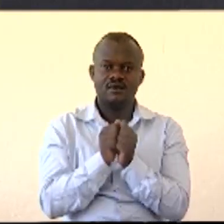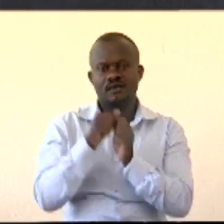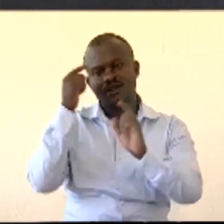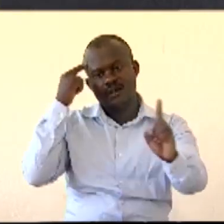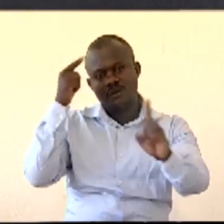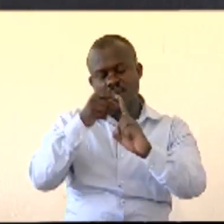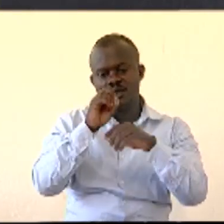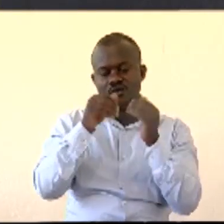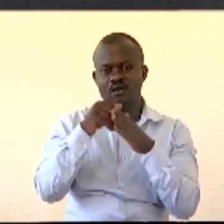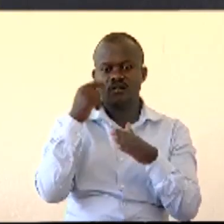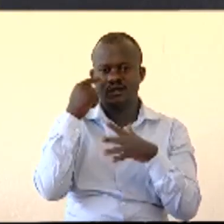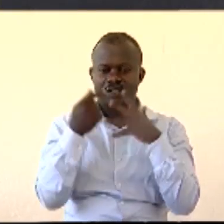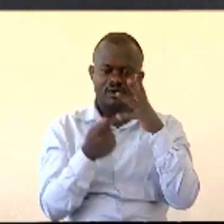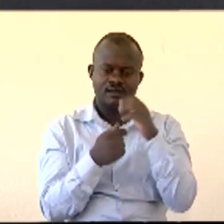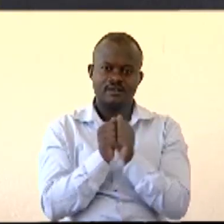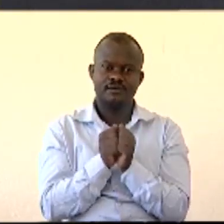these oxidation numbers.